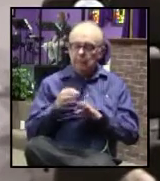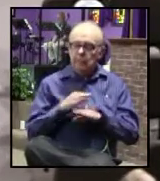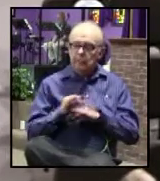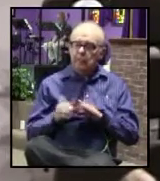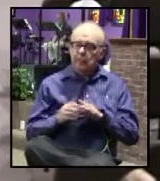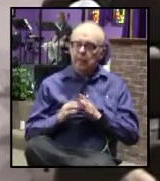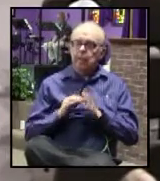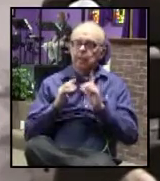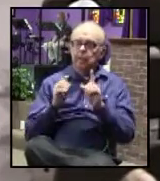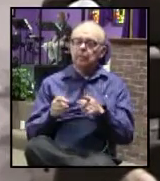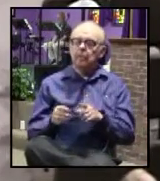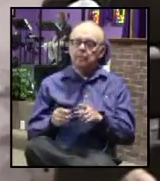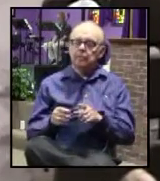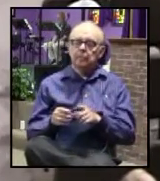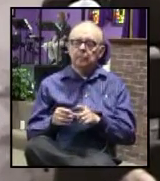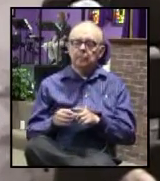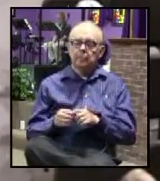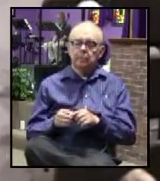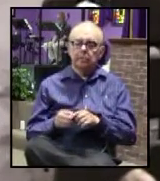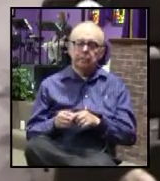feet that go.